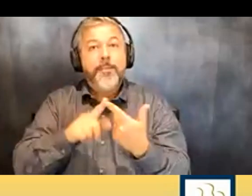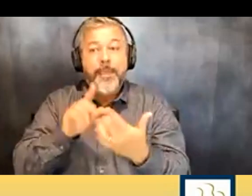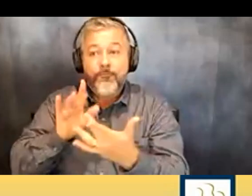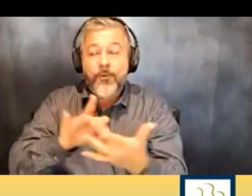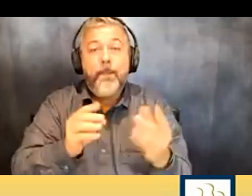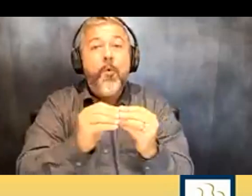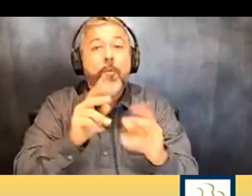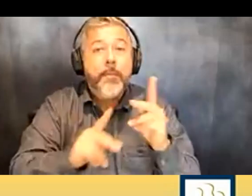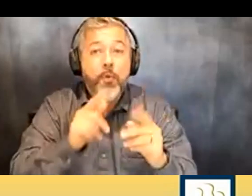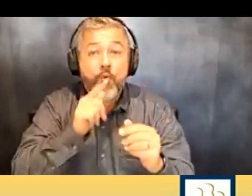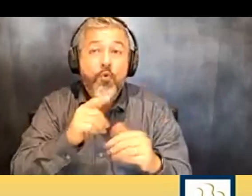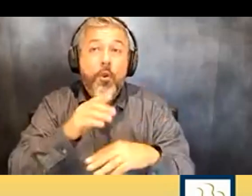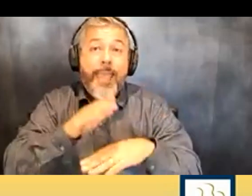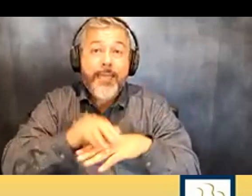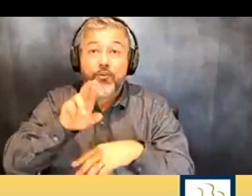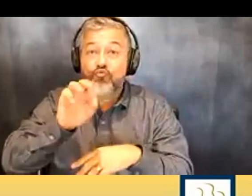risk of homelessness.